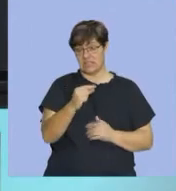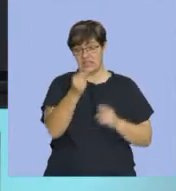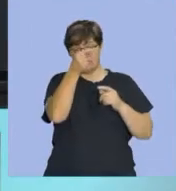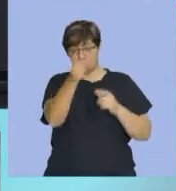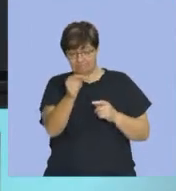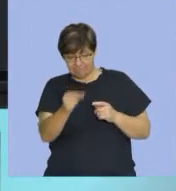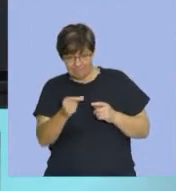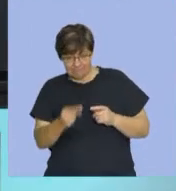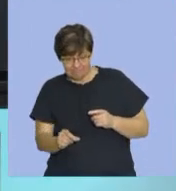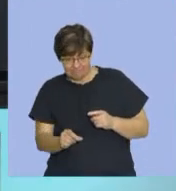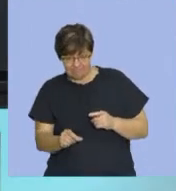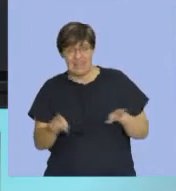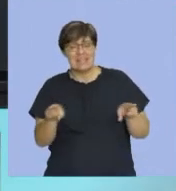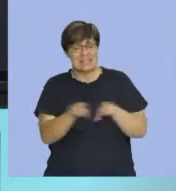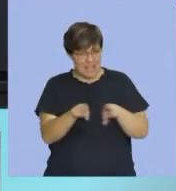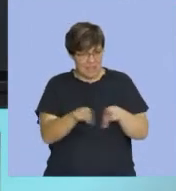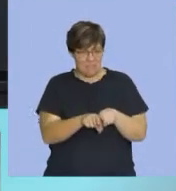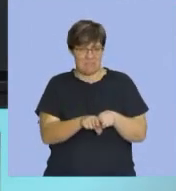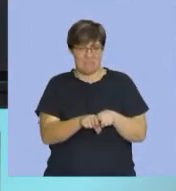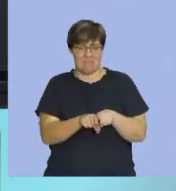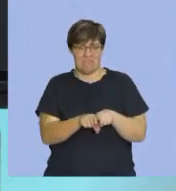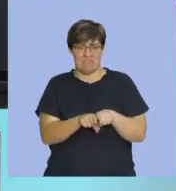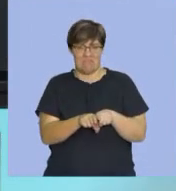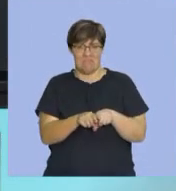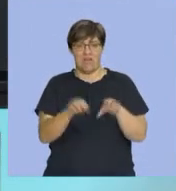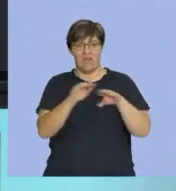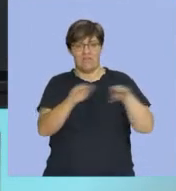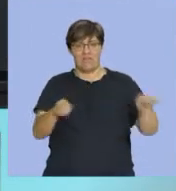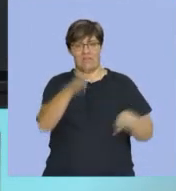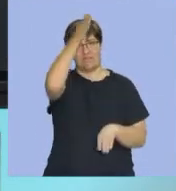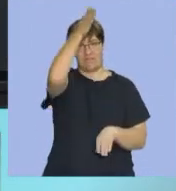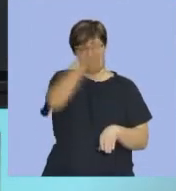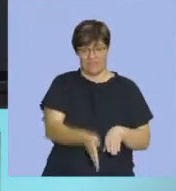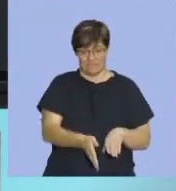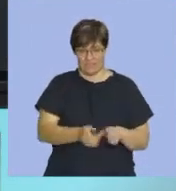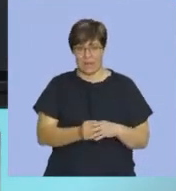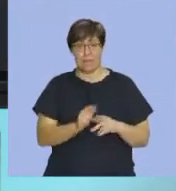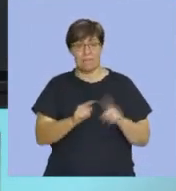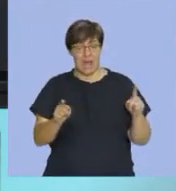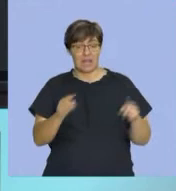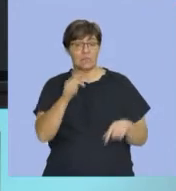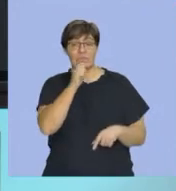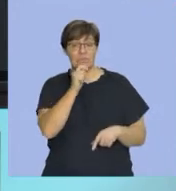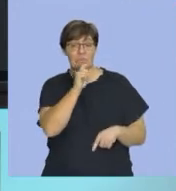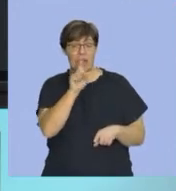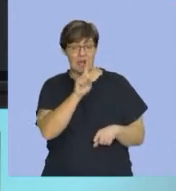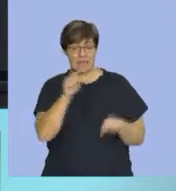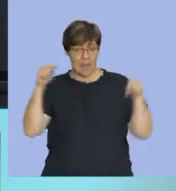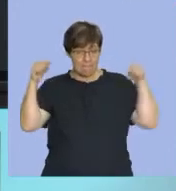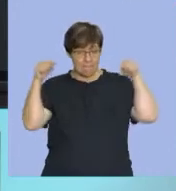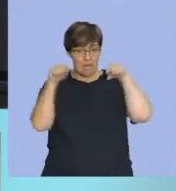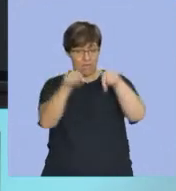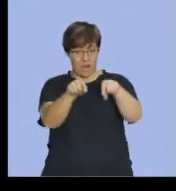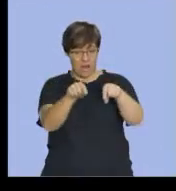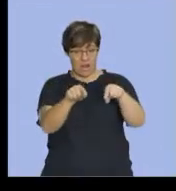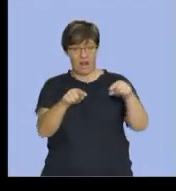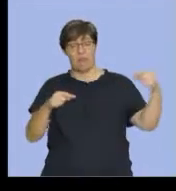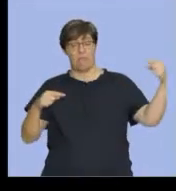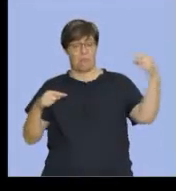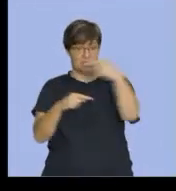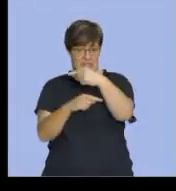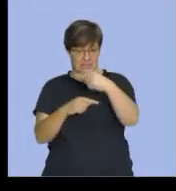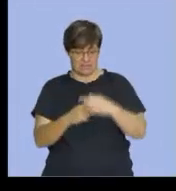it up like the vertical and horizontal components, but I'm going to use parallel and perpendicular instead.